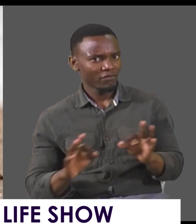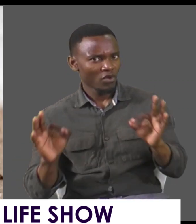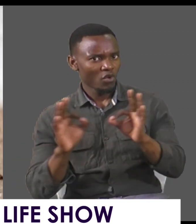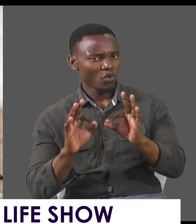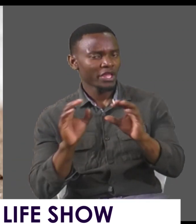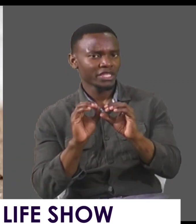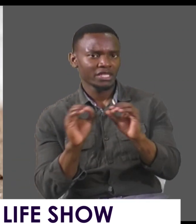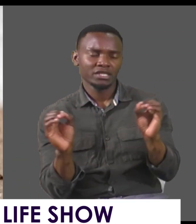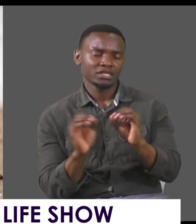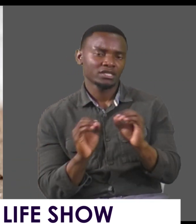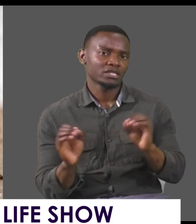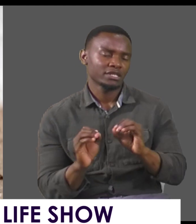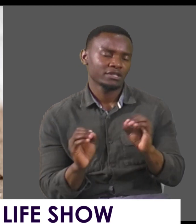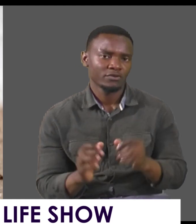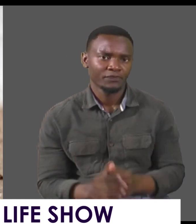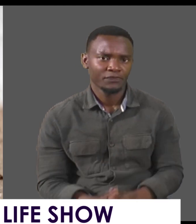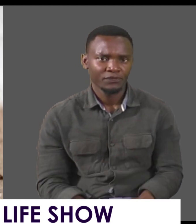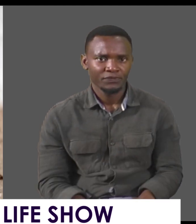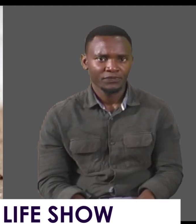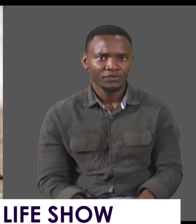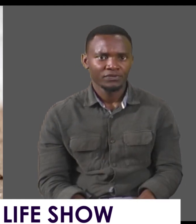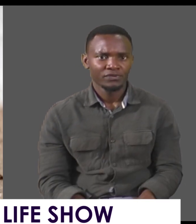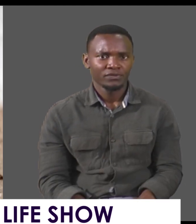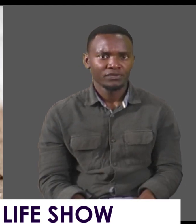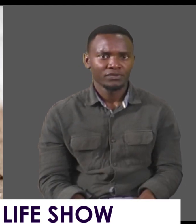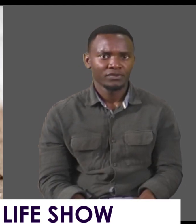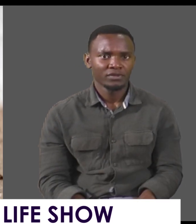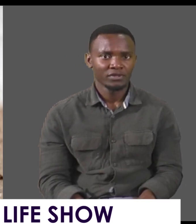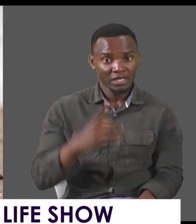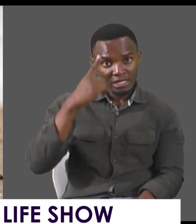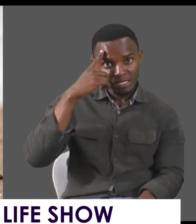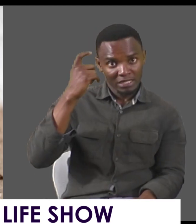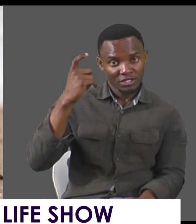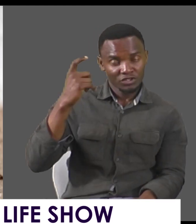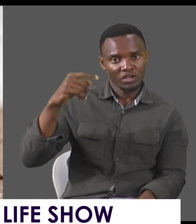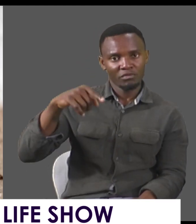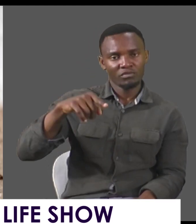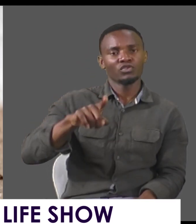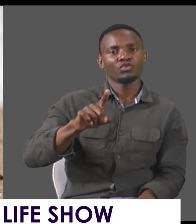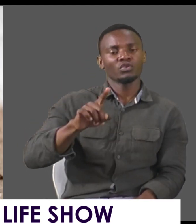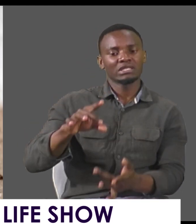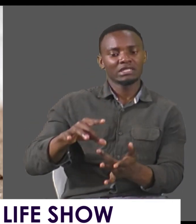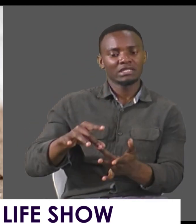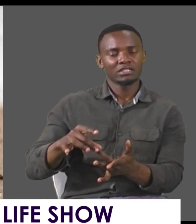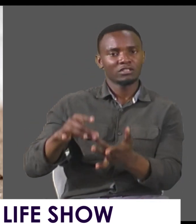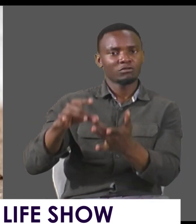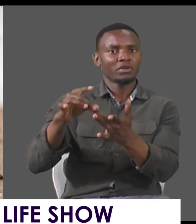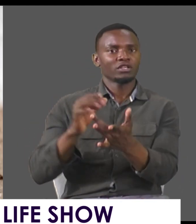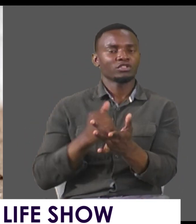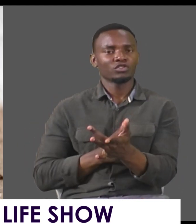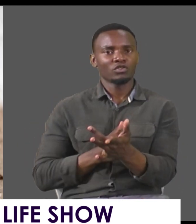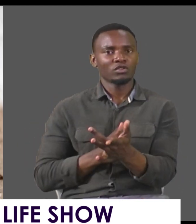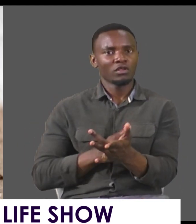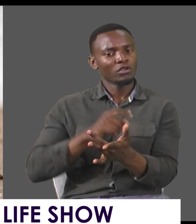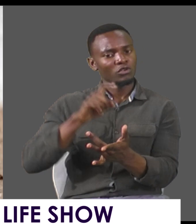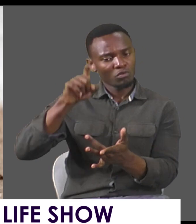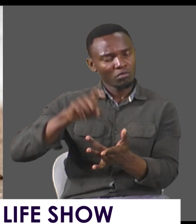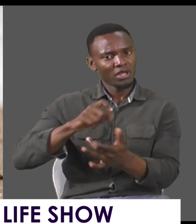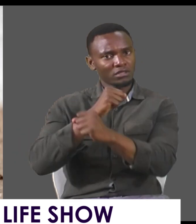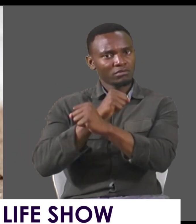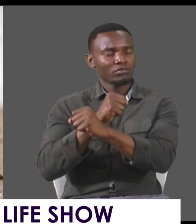worth your dream. Your dream is so special. Don't be careless about